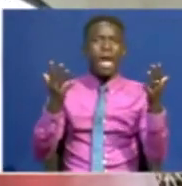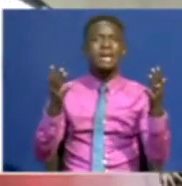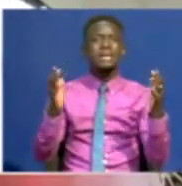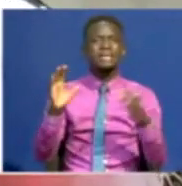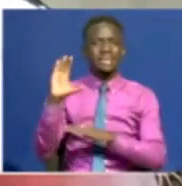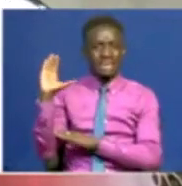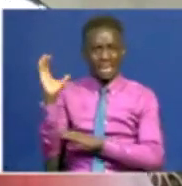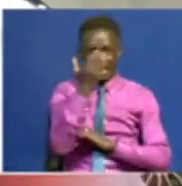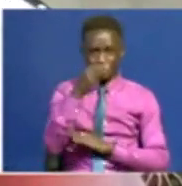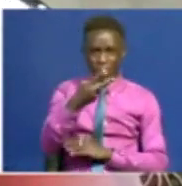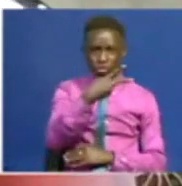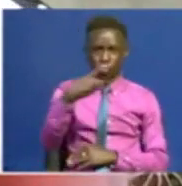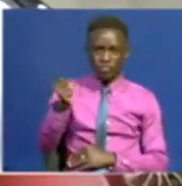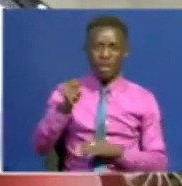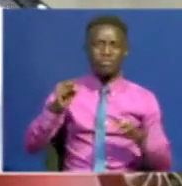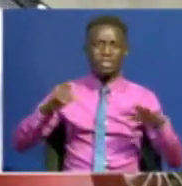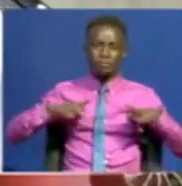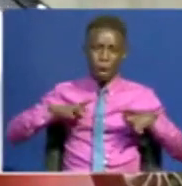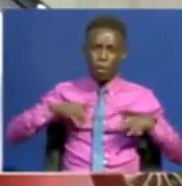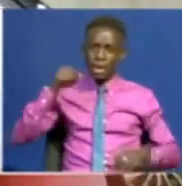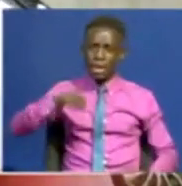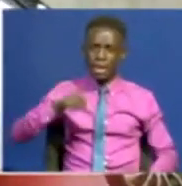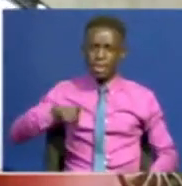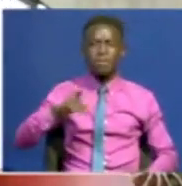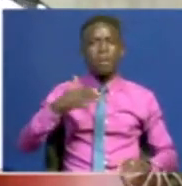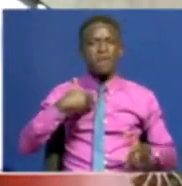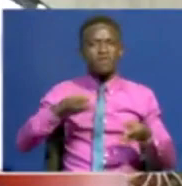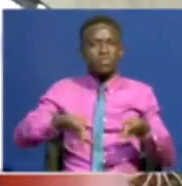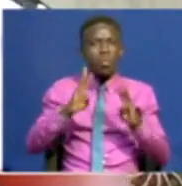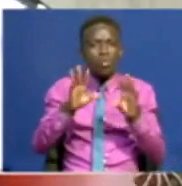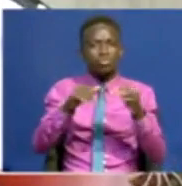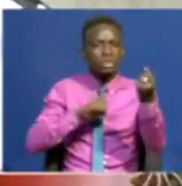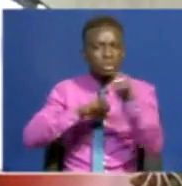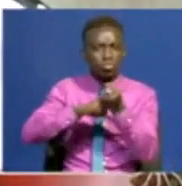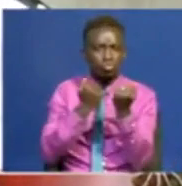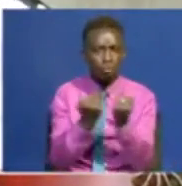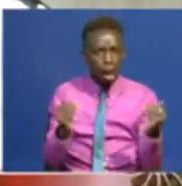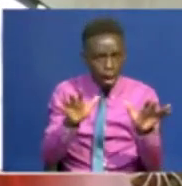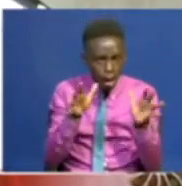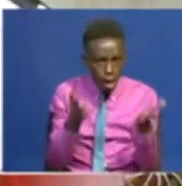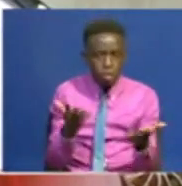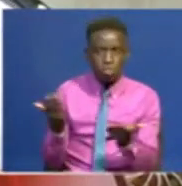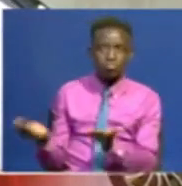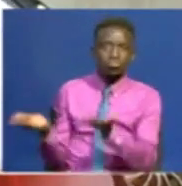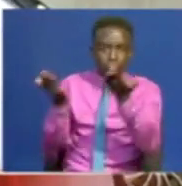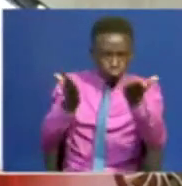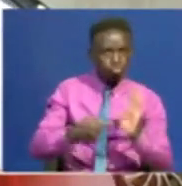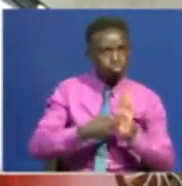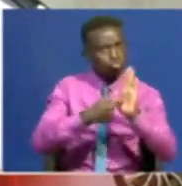parent towards supporting your child, bring your child out these Christmas festivities so